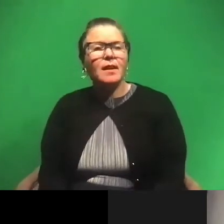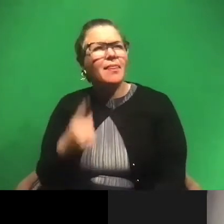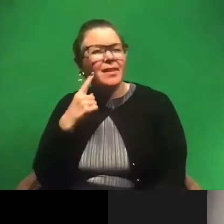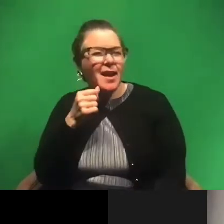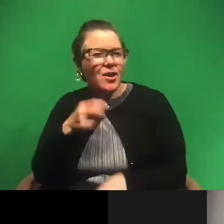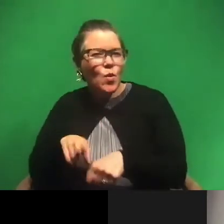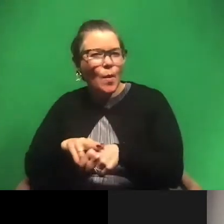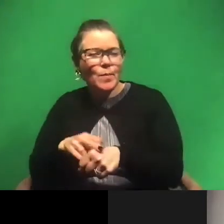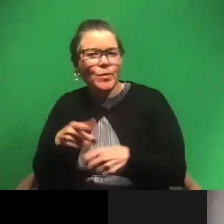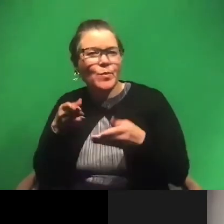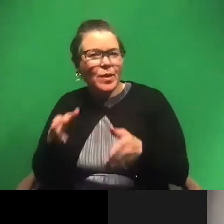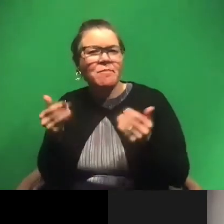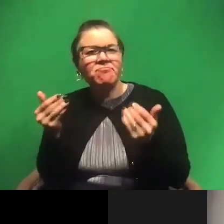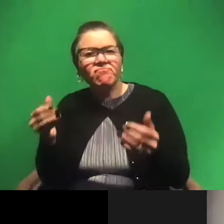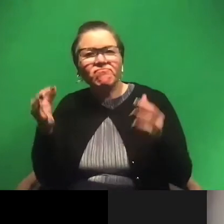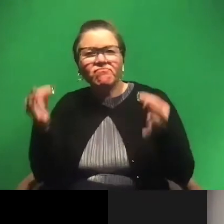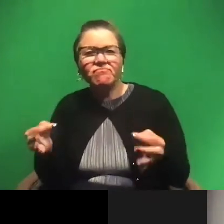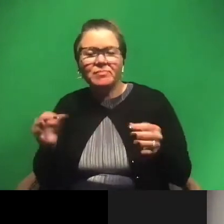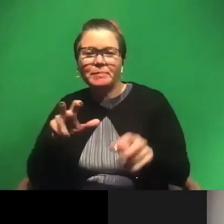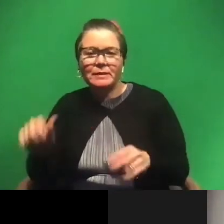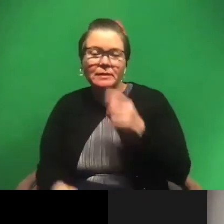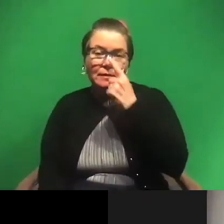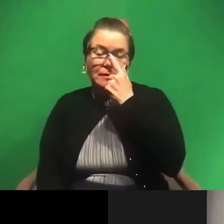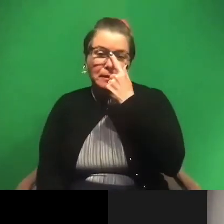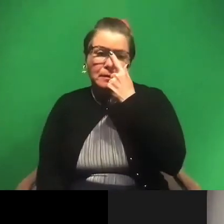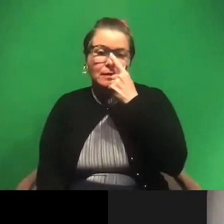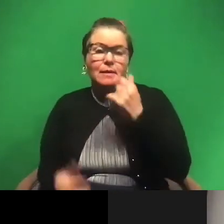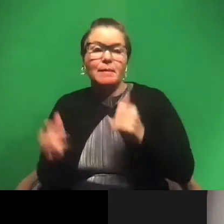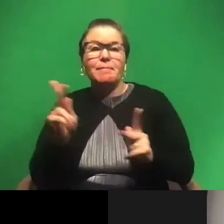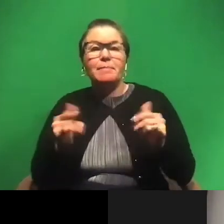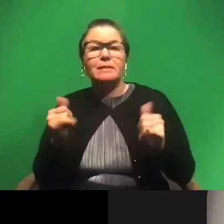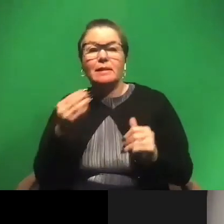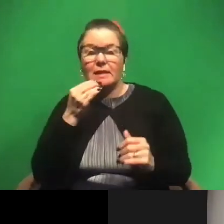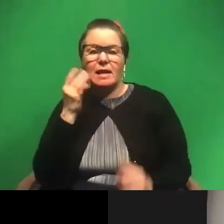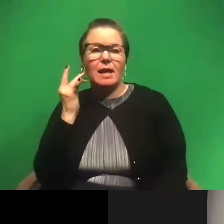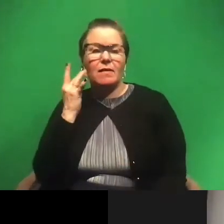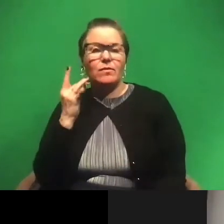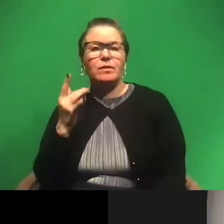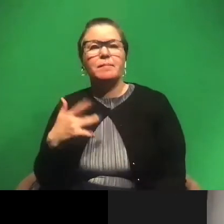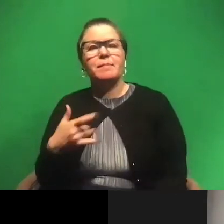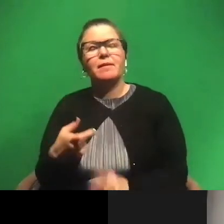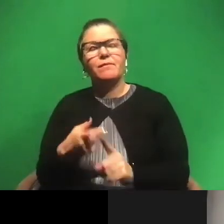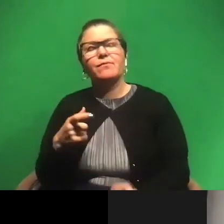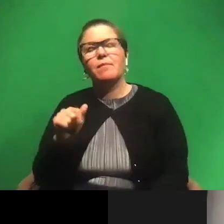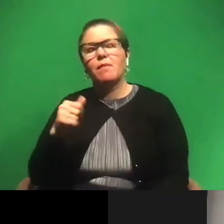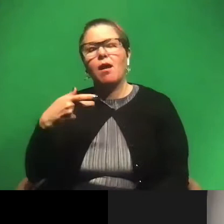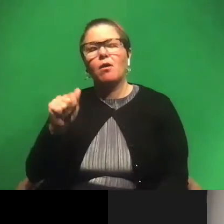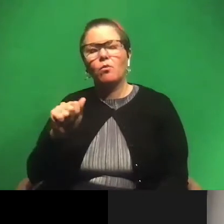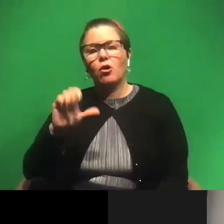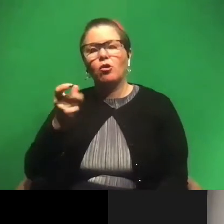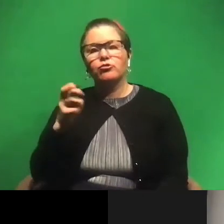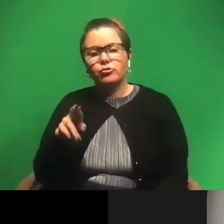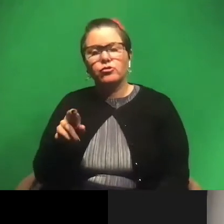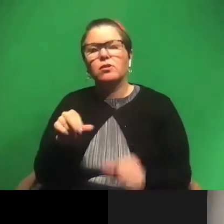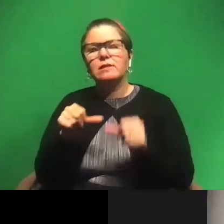we decided to have pizza. But when people still eat abalone, at least in California, they come from aquaculture, and it's a really sustainable